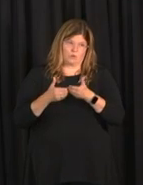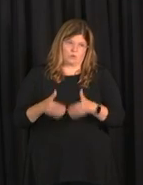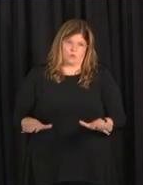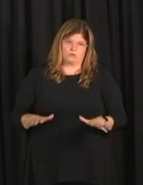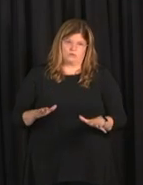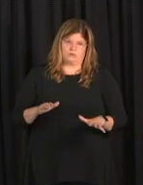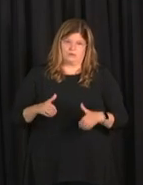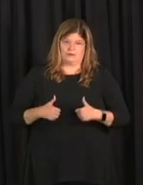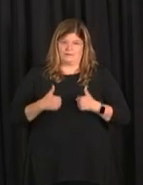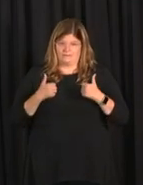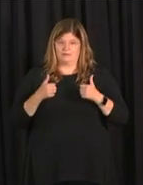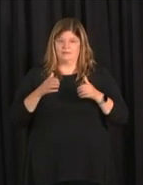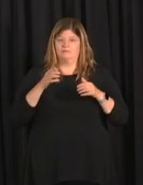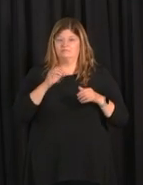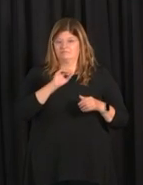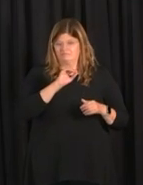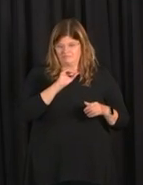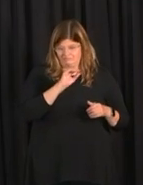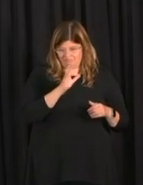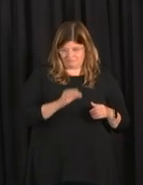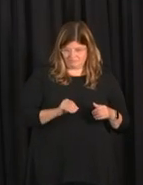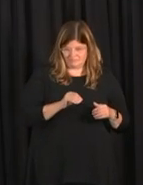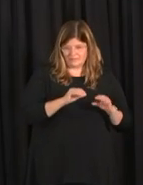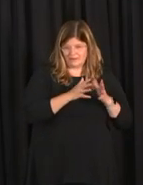lives being African Americans, and